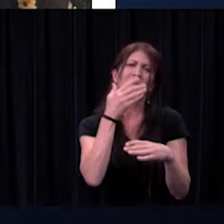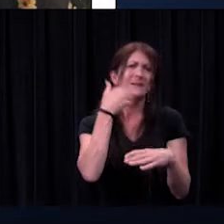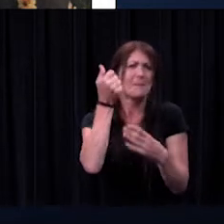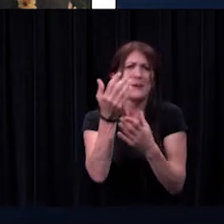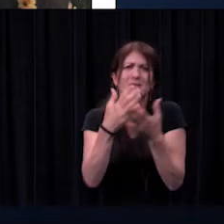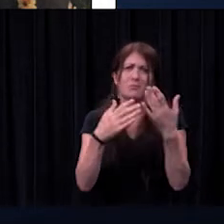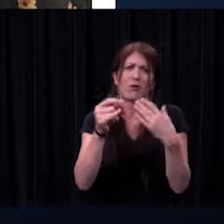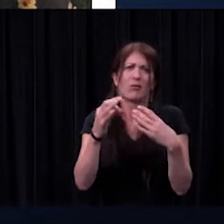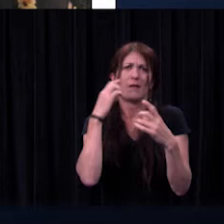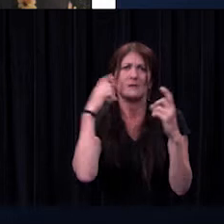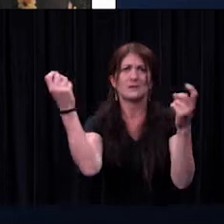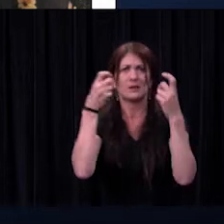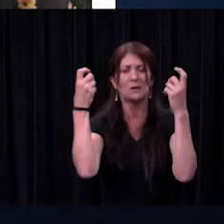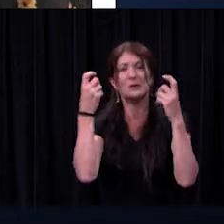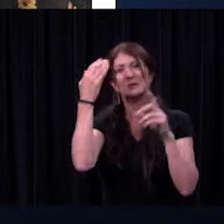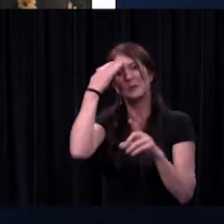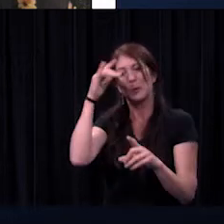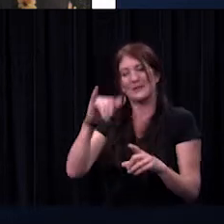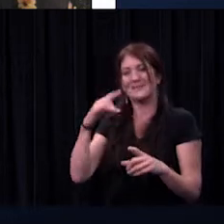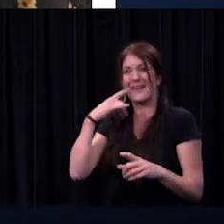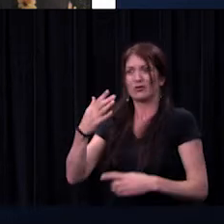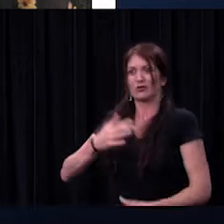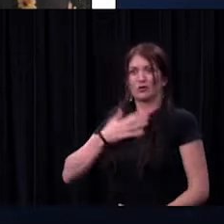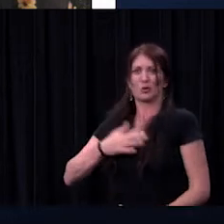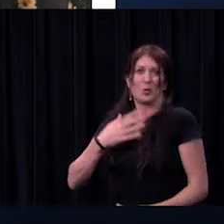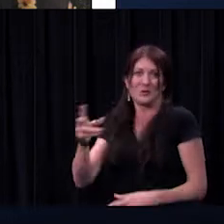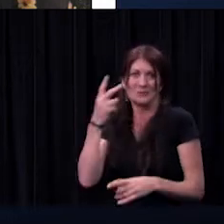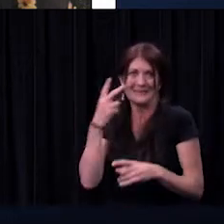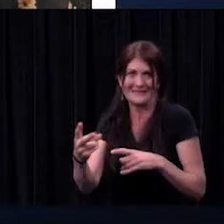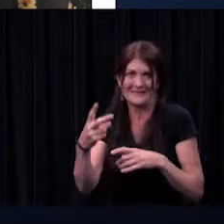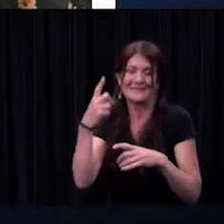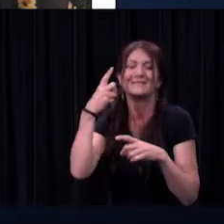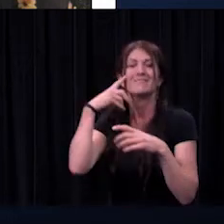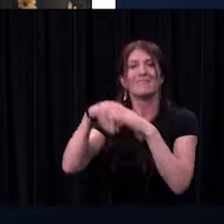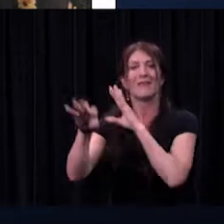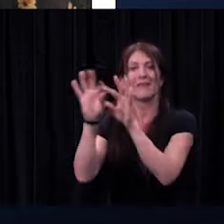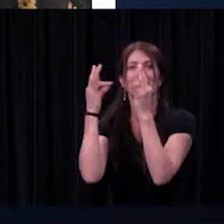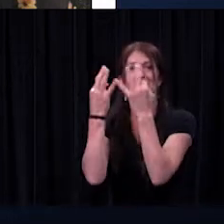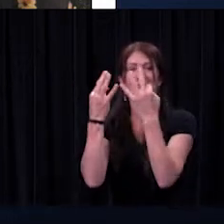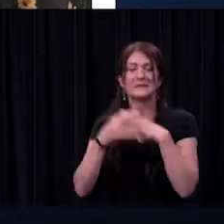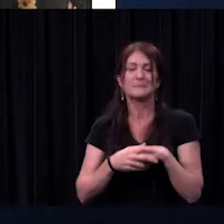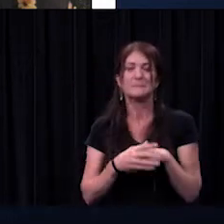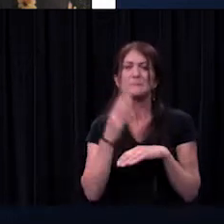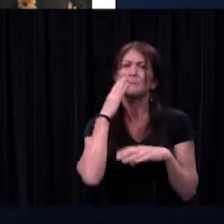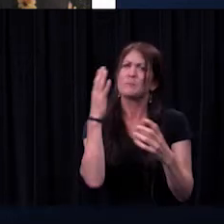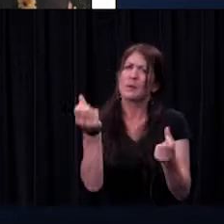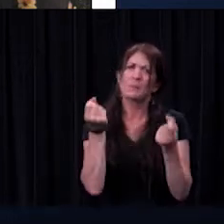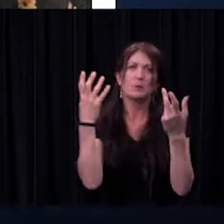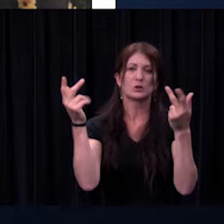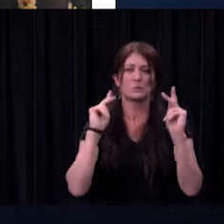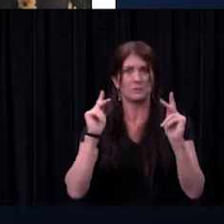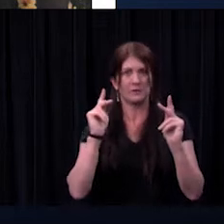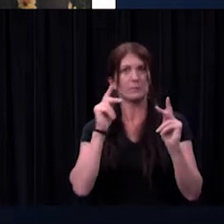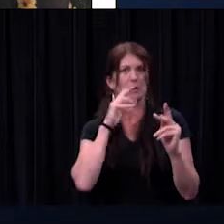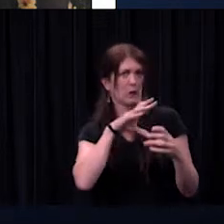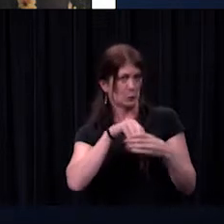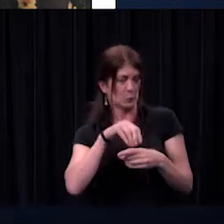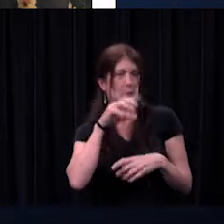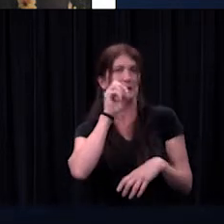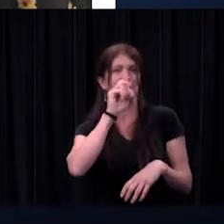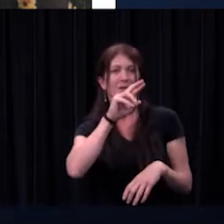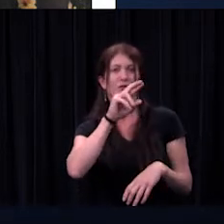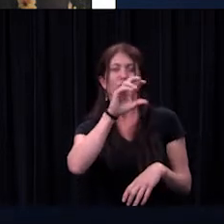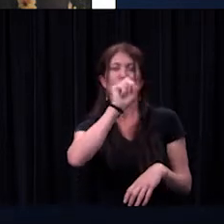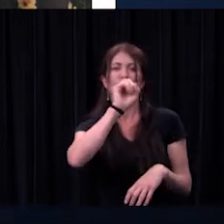as you know, is the joy of those families. And I know we had multiple people, including Mr. Scheer, that had graduates, and it's an exciting